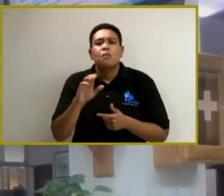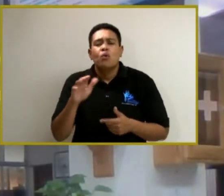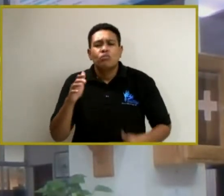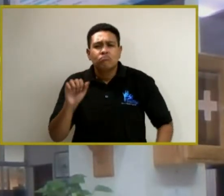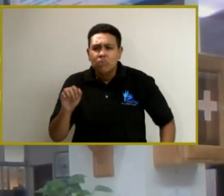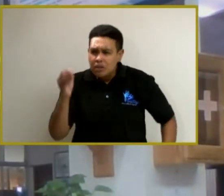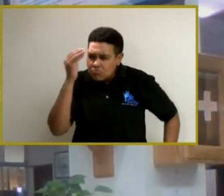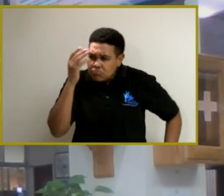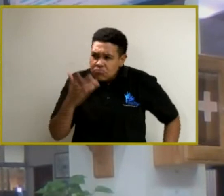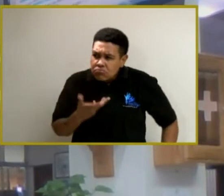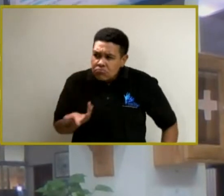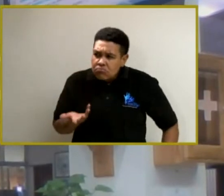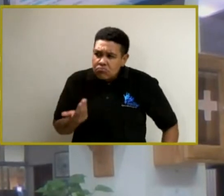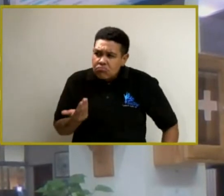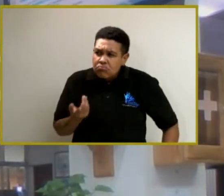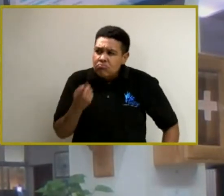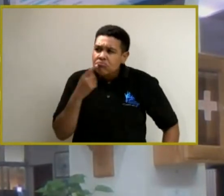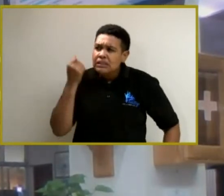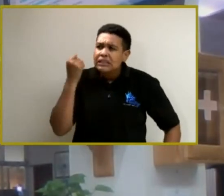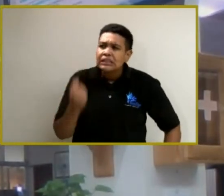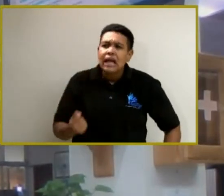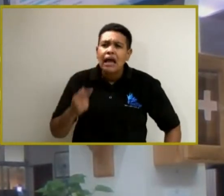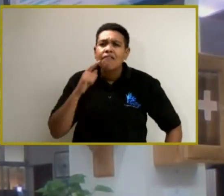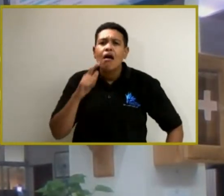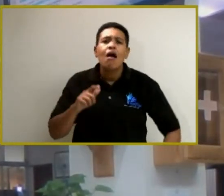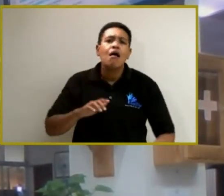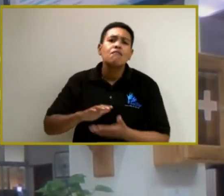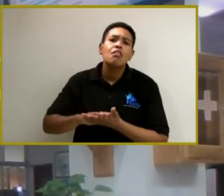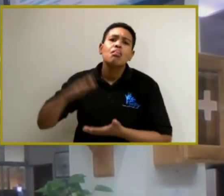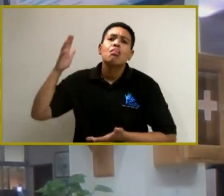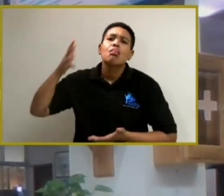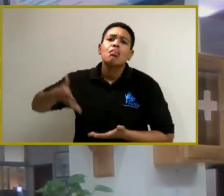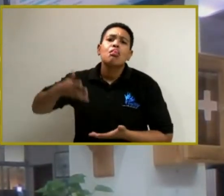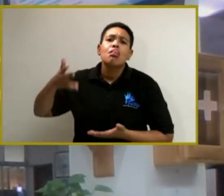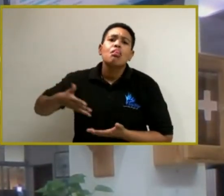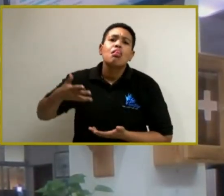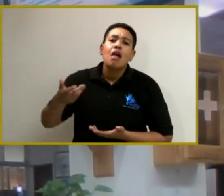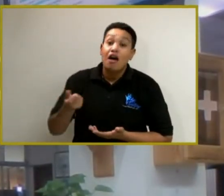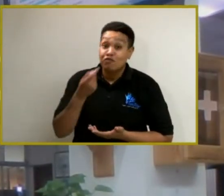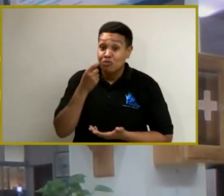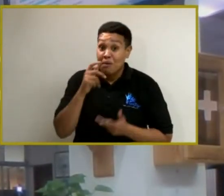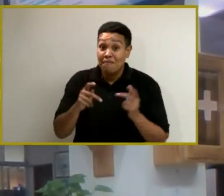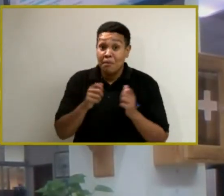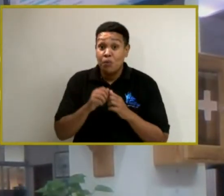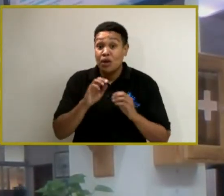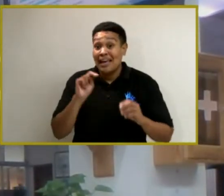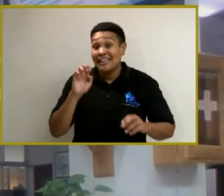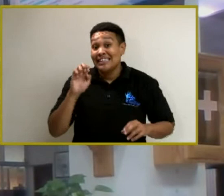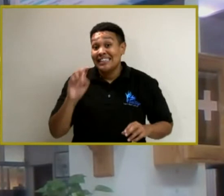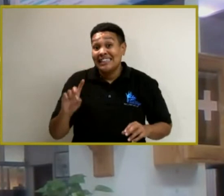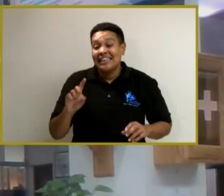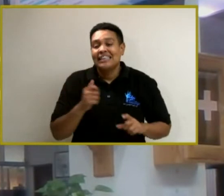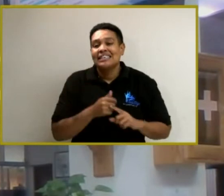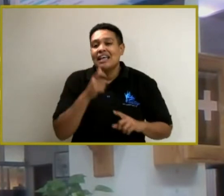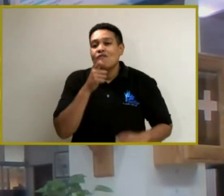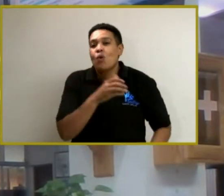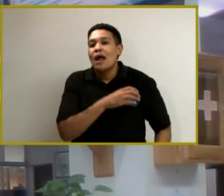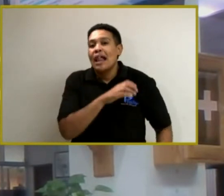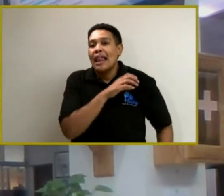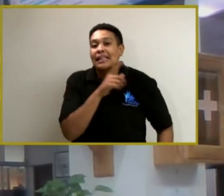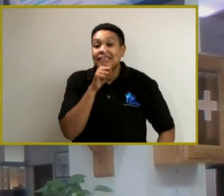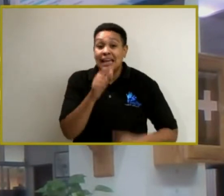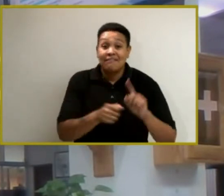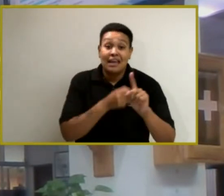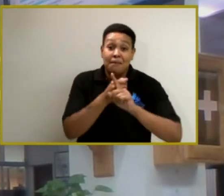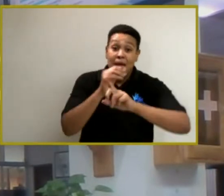CMO, can you indicate the severity of the backlog in the treatment of people with non-communicable diseases whose clinics have been